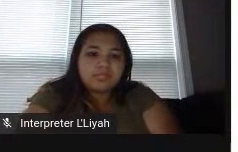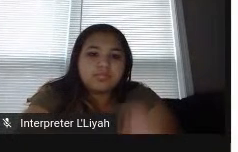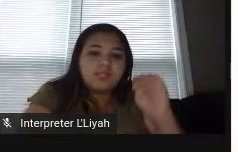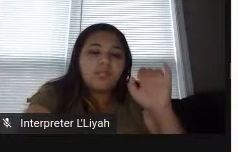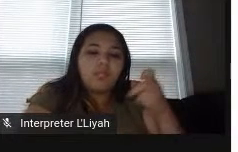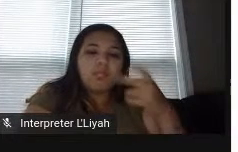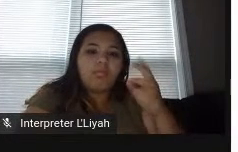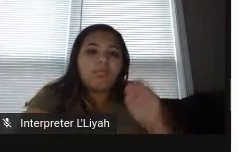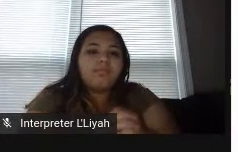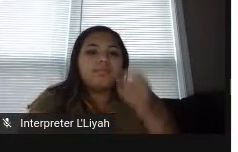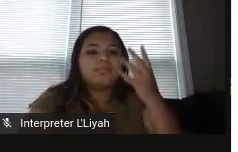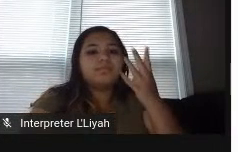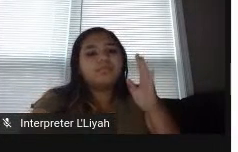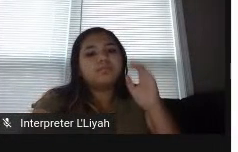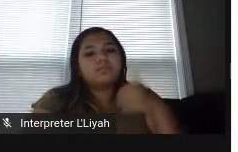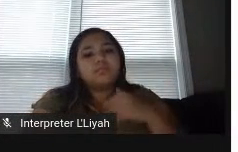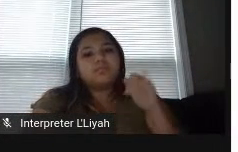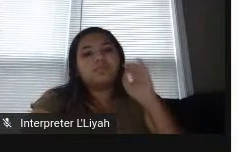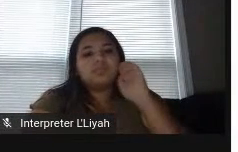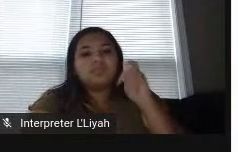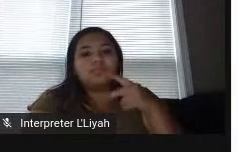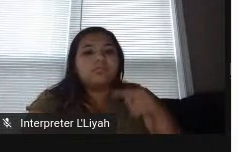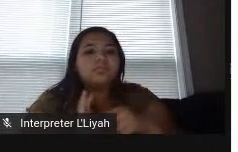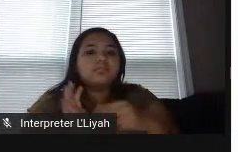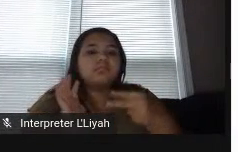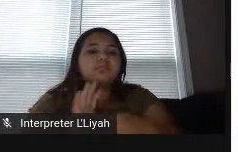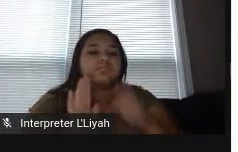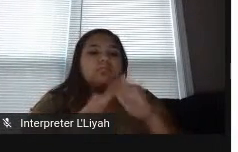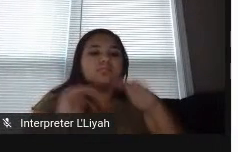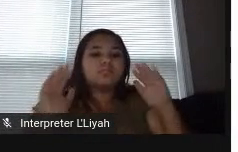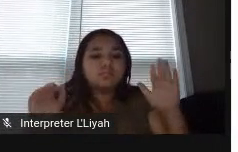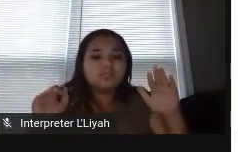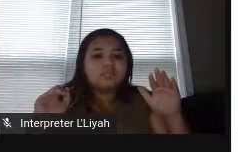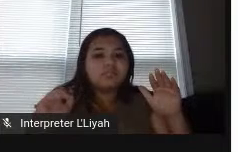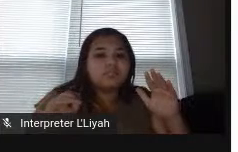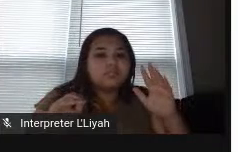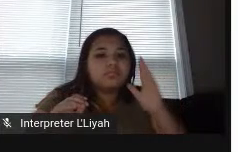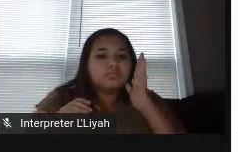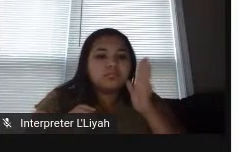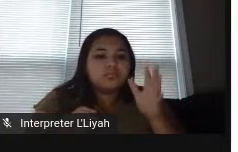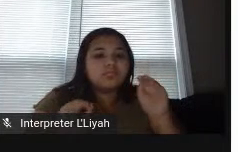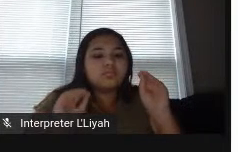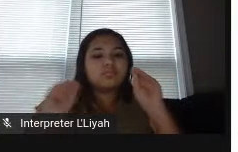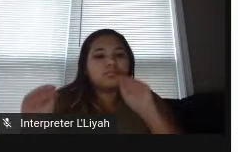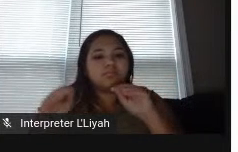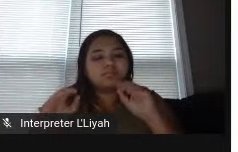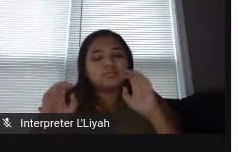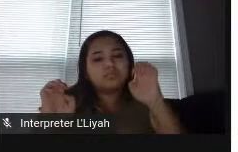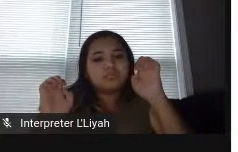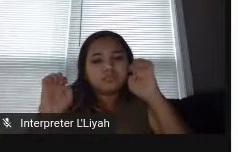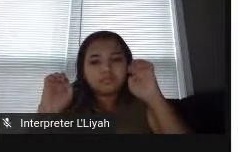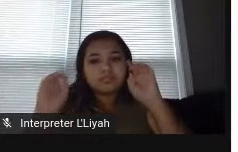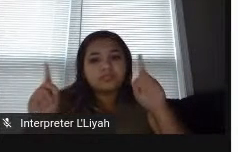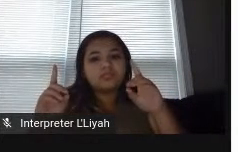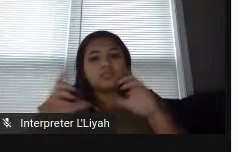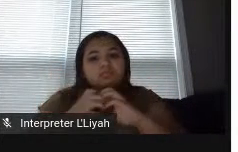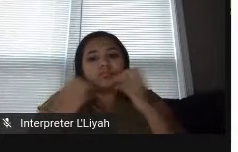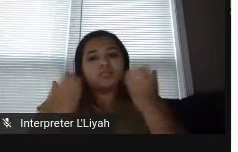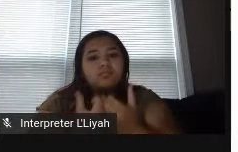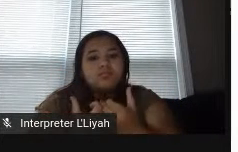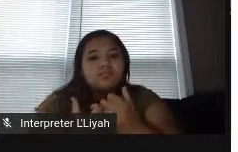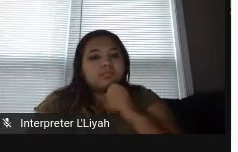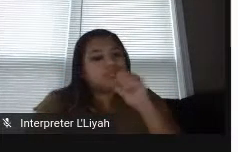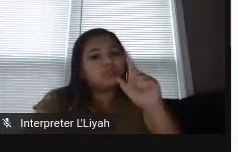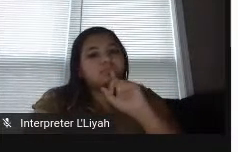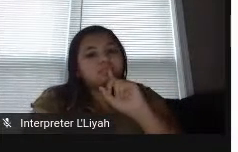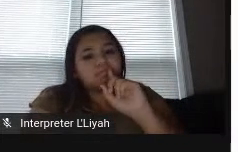Myth number 4, having an IEP means your child will be placed in a special education classroom.